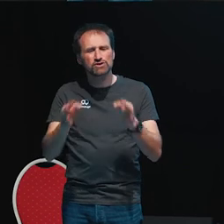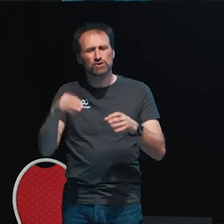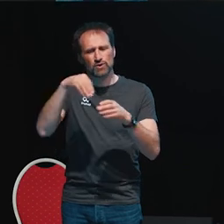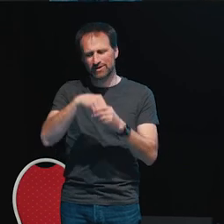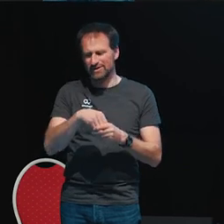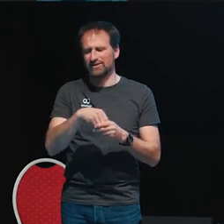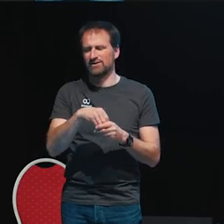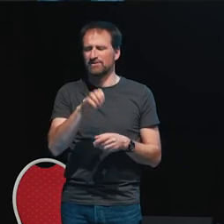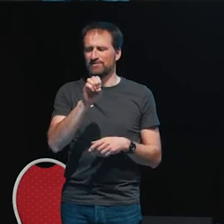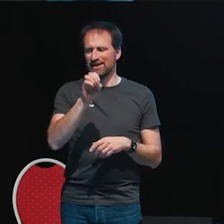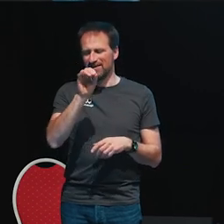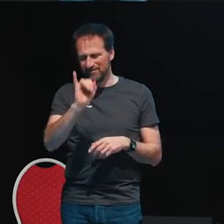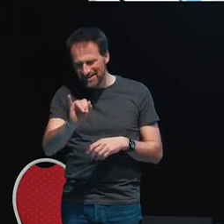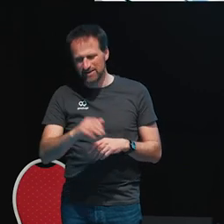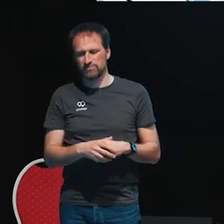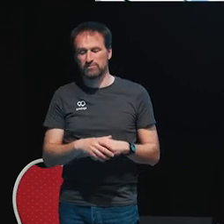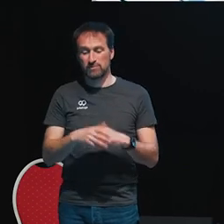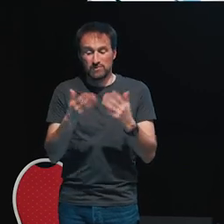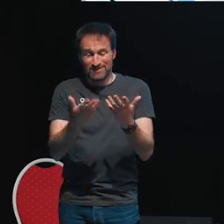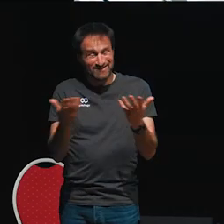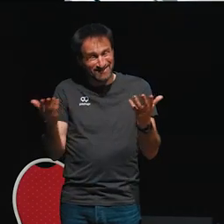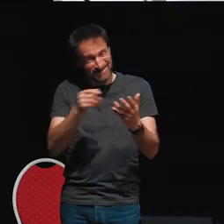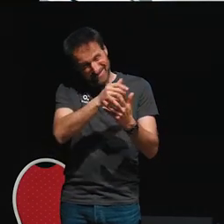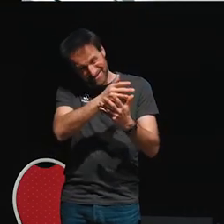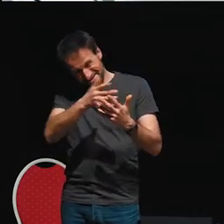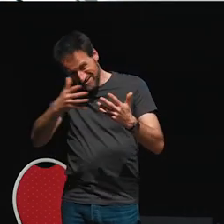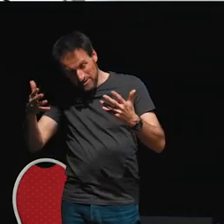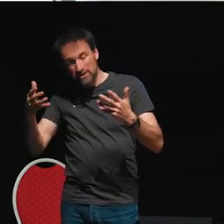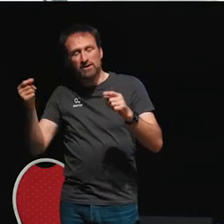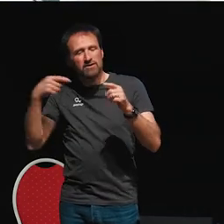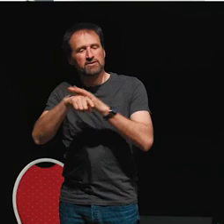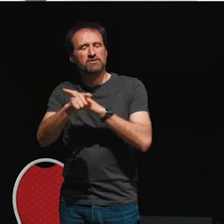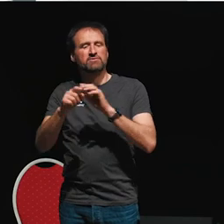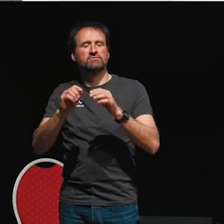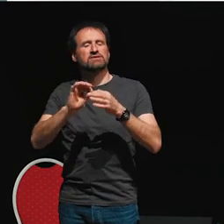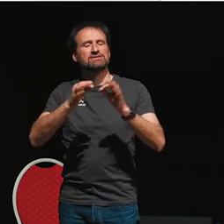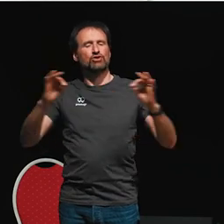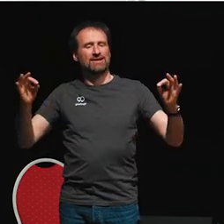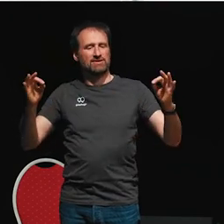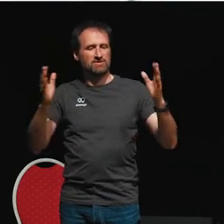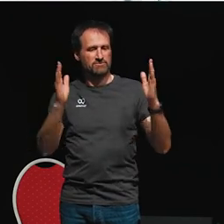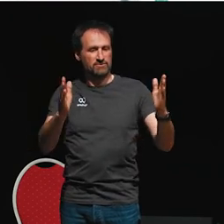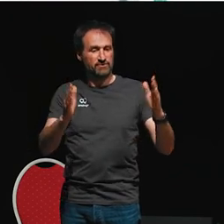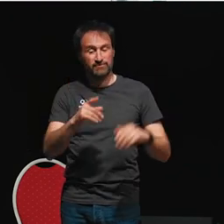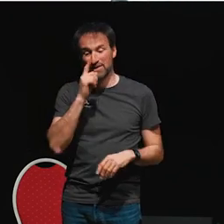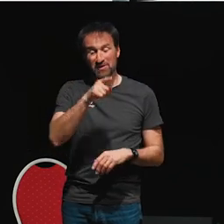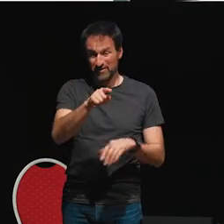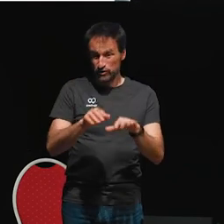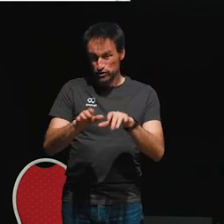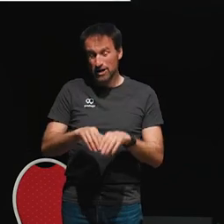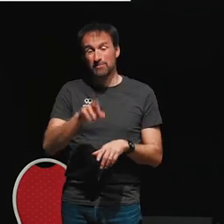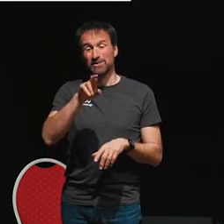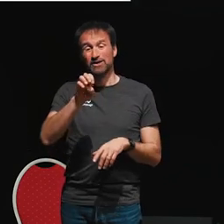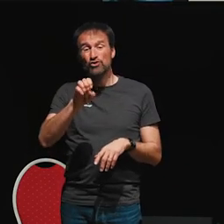and rendering this entire graph into a string. If you wrote it in React and you used a